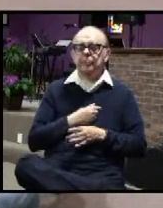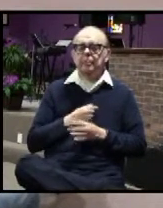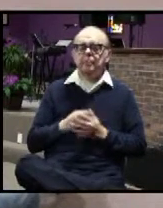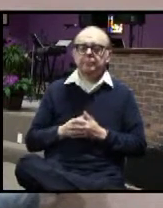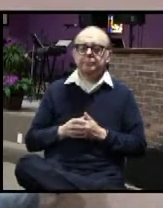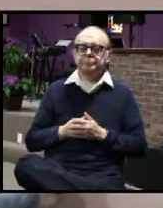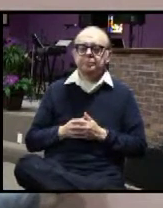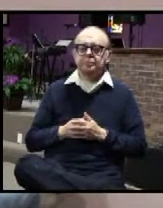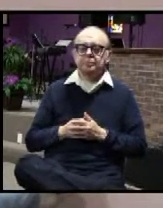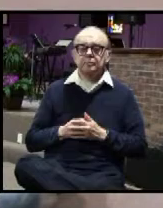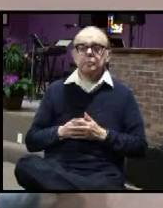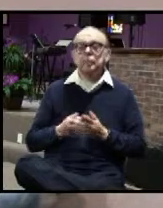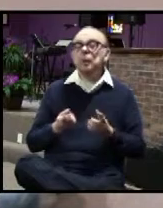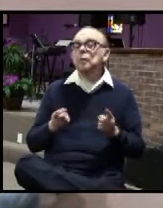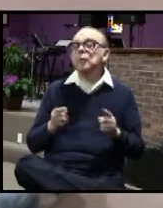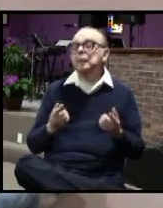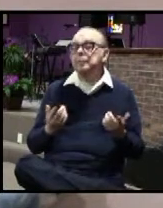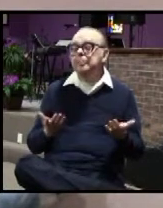And you know what it's going to be?